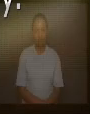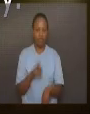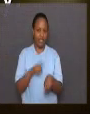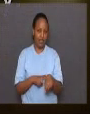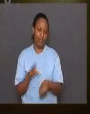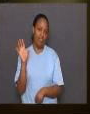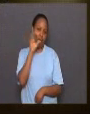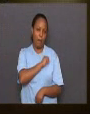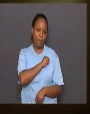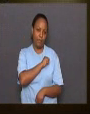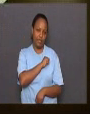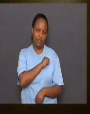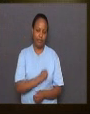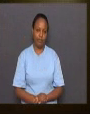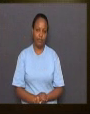Time's up.